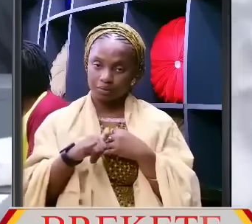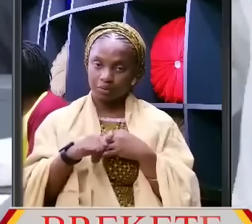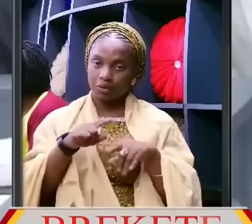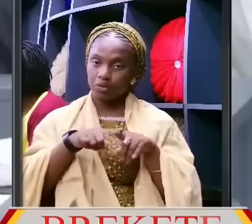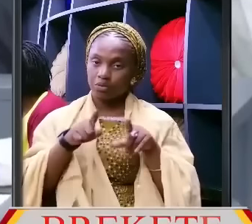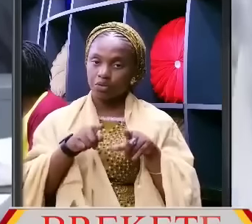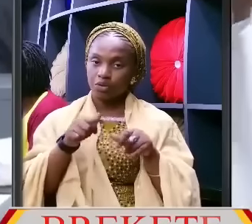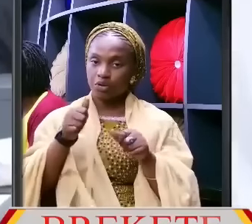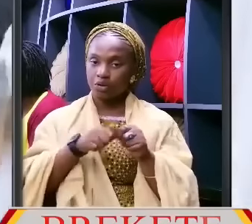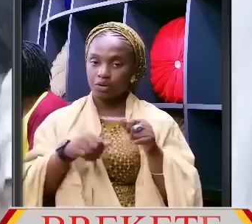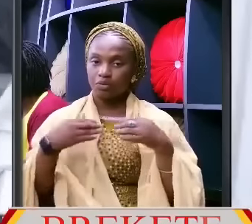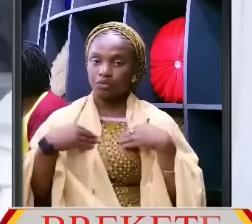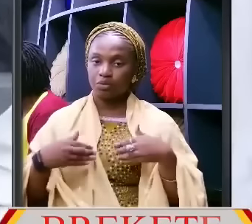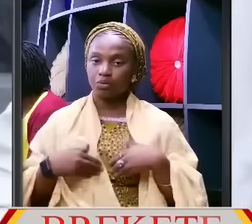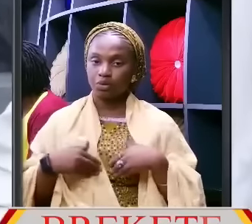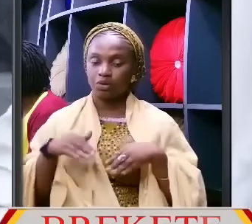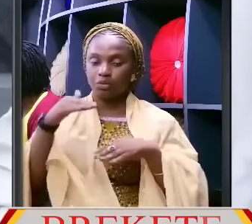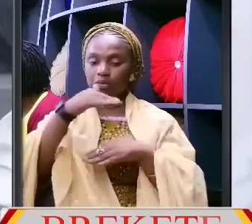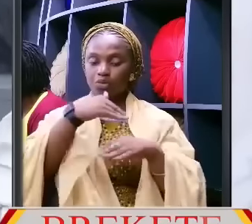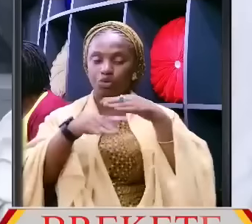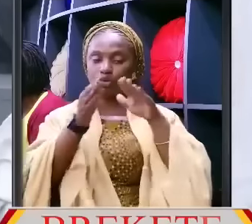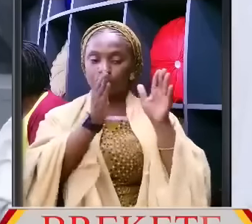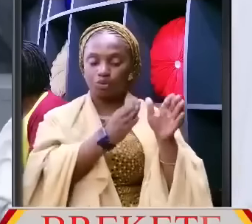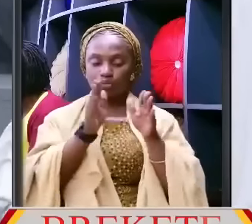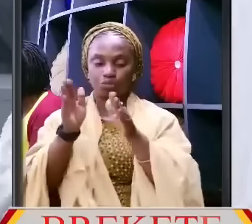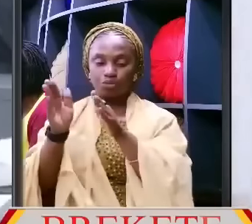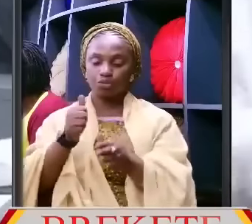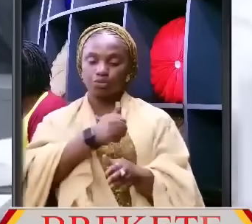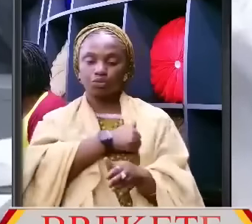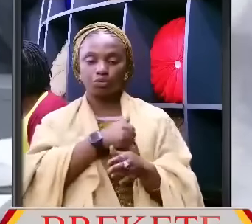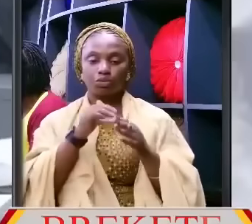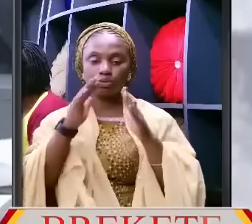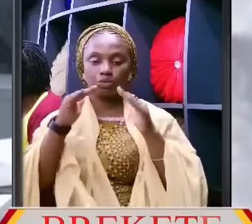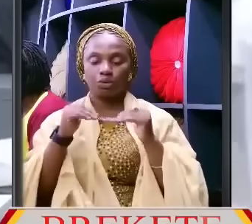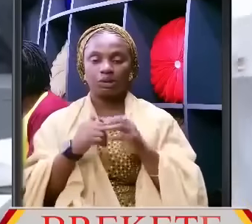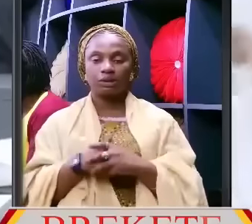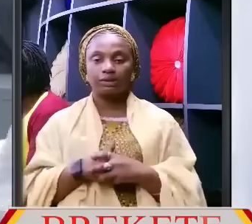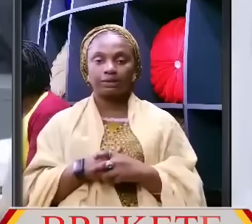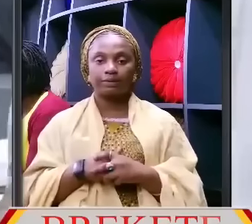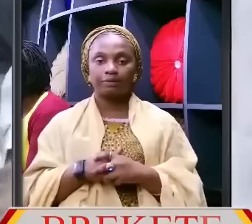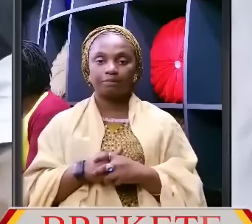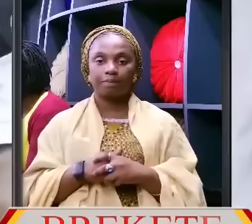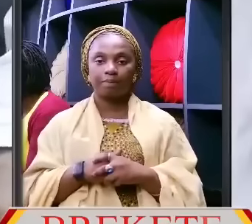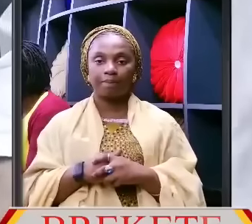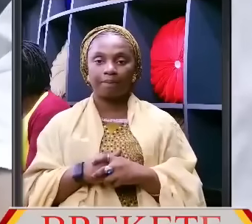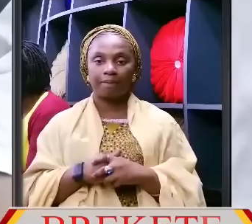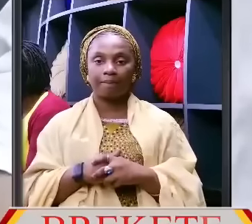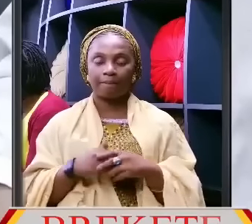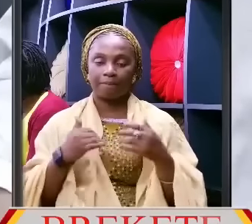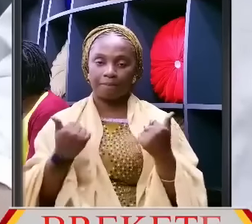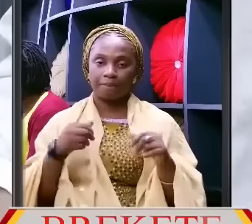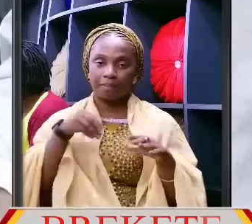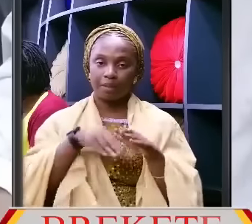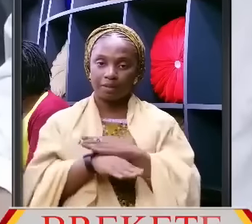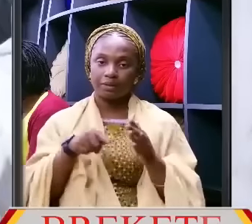But everybody build in own apartment. Yes. Abi no be so. Awesome. Now the inside this